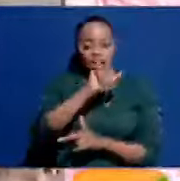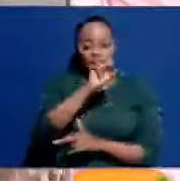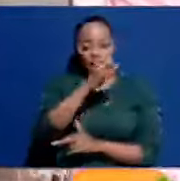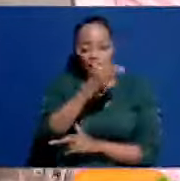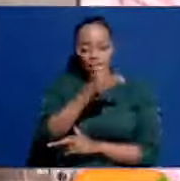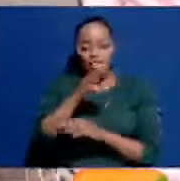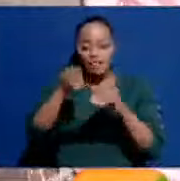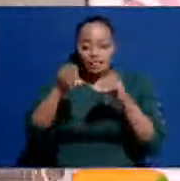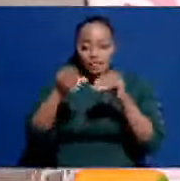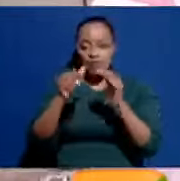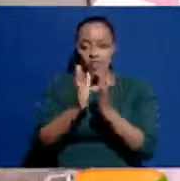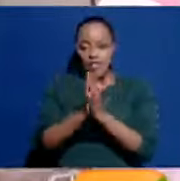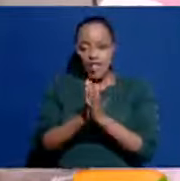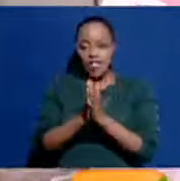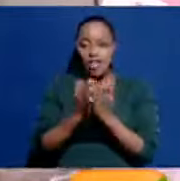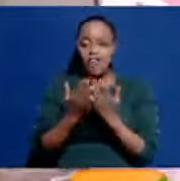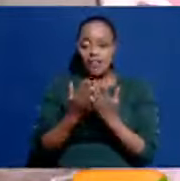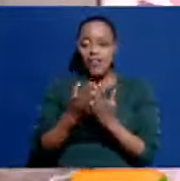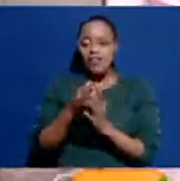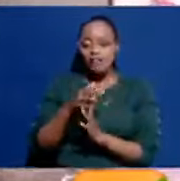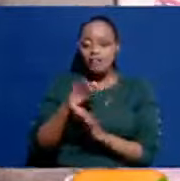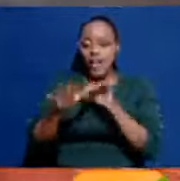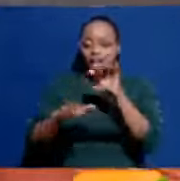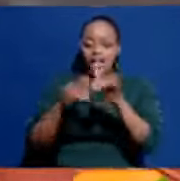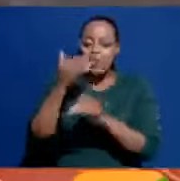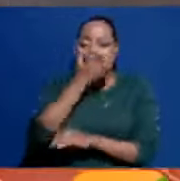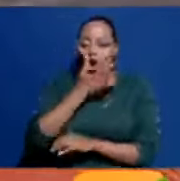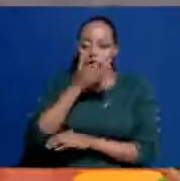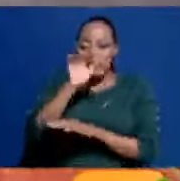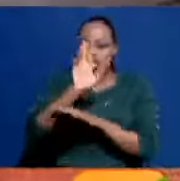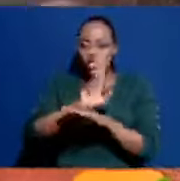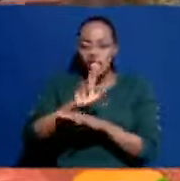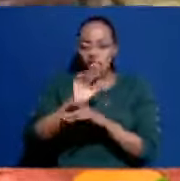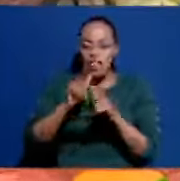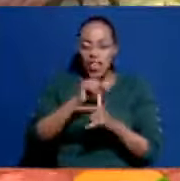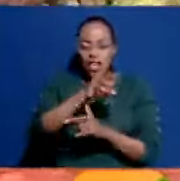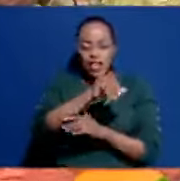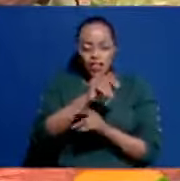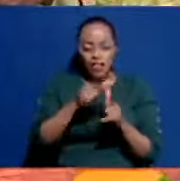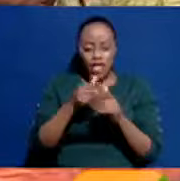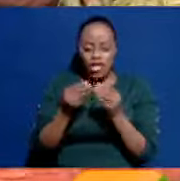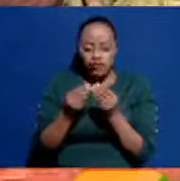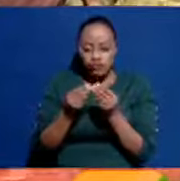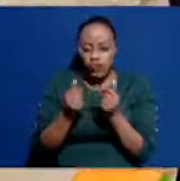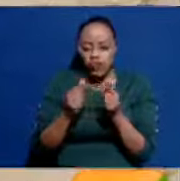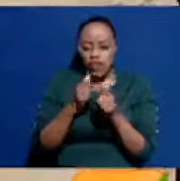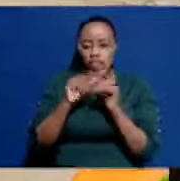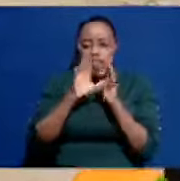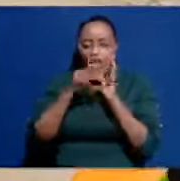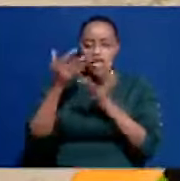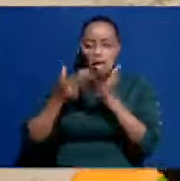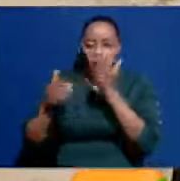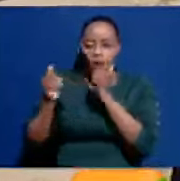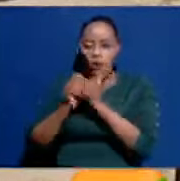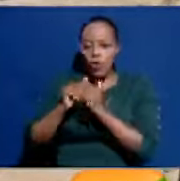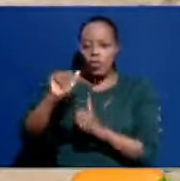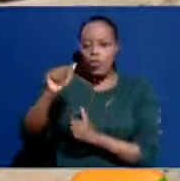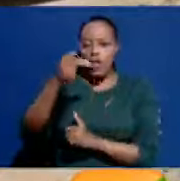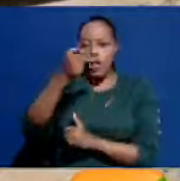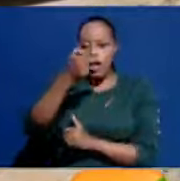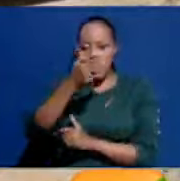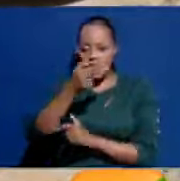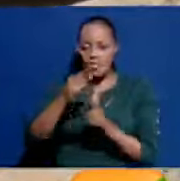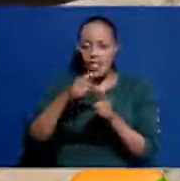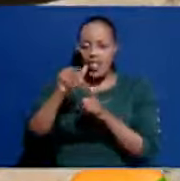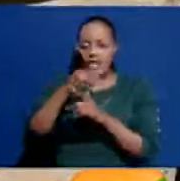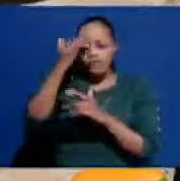and animal fat are used. The sand is taken and then crushed and later mixed with ash and